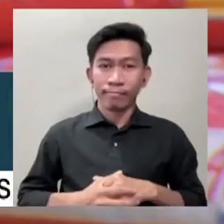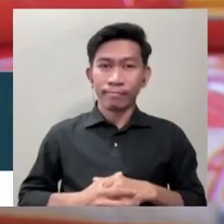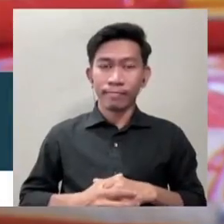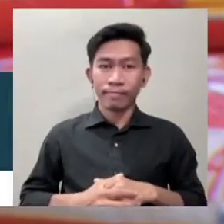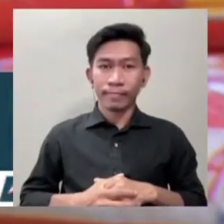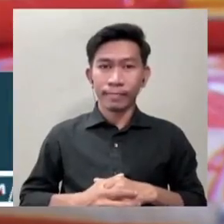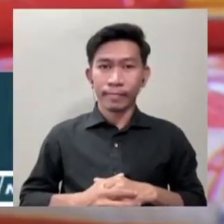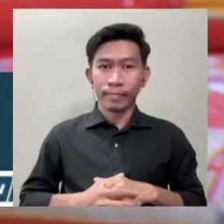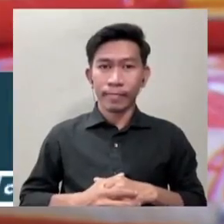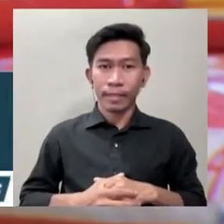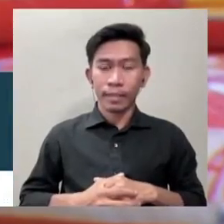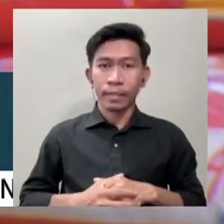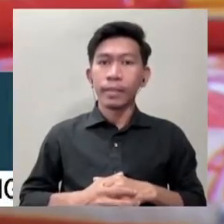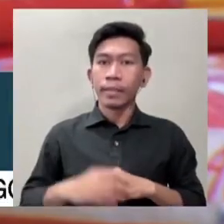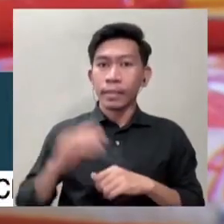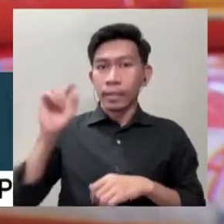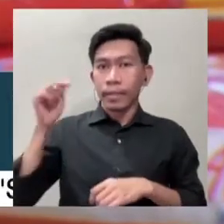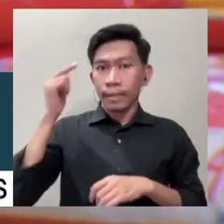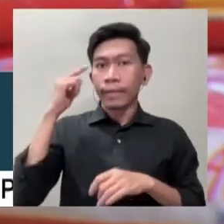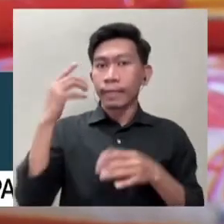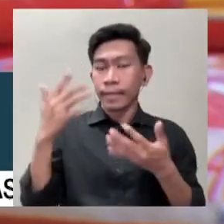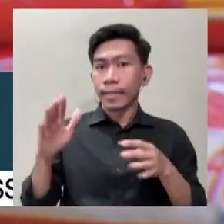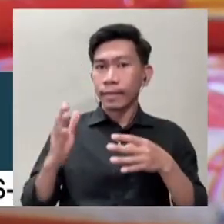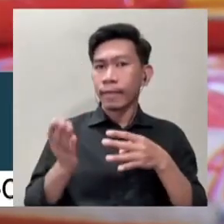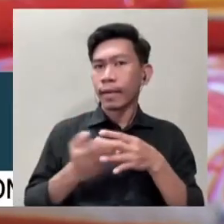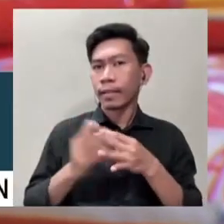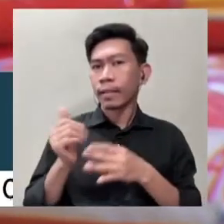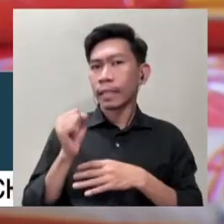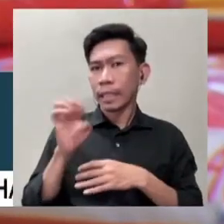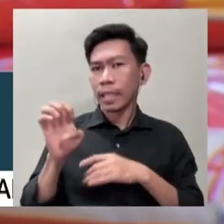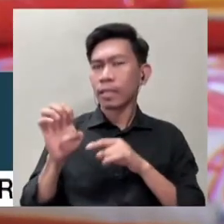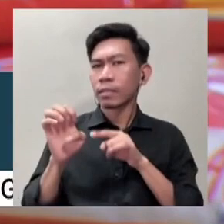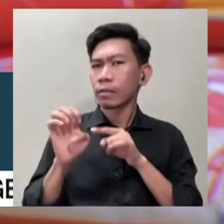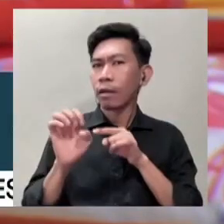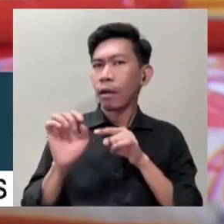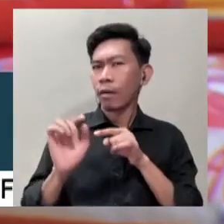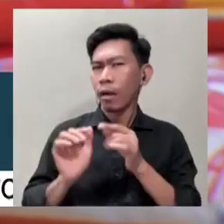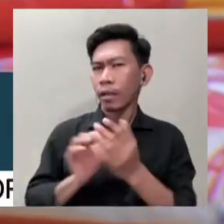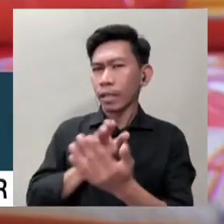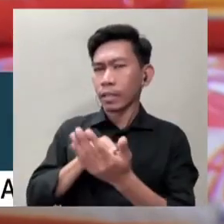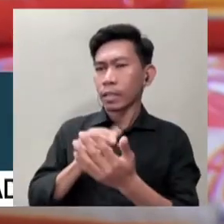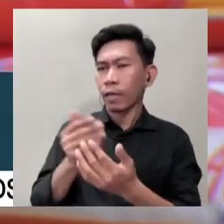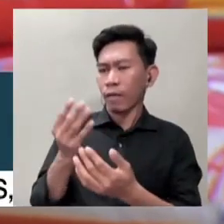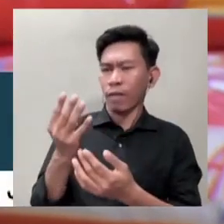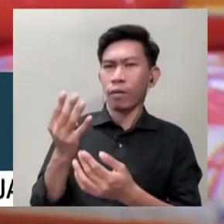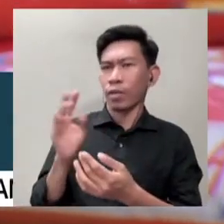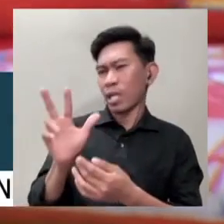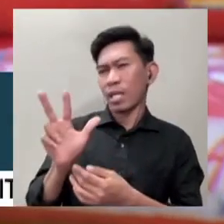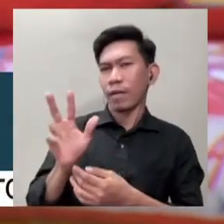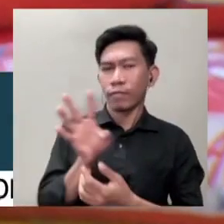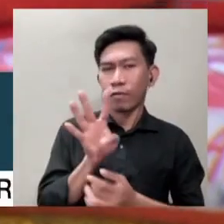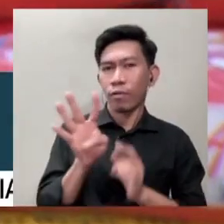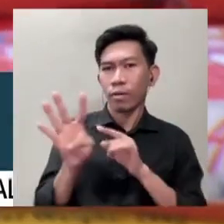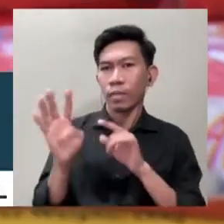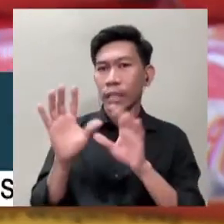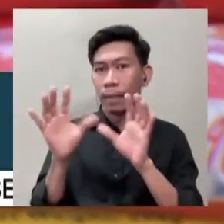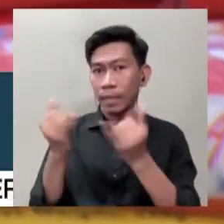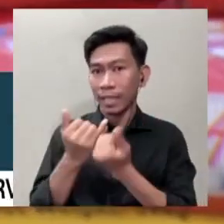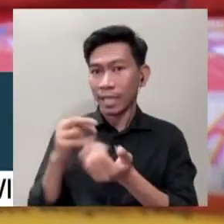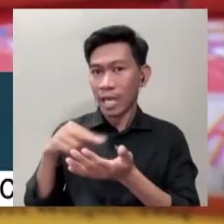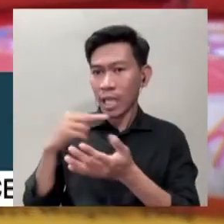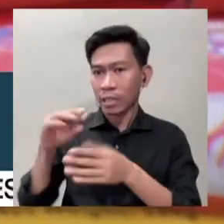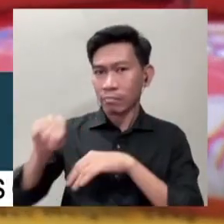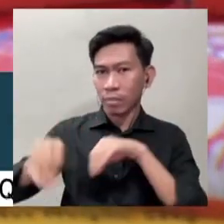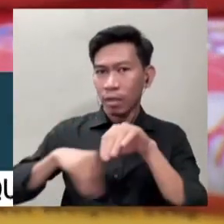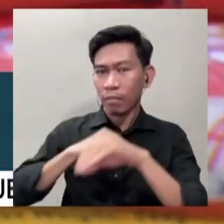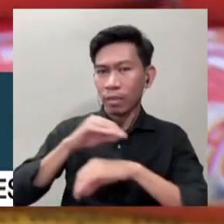Meantime, Carmina, the government has also filed cases against at least four rice trading companies that were accused of hoarding rice